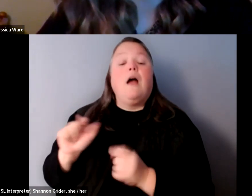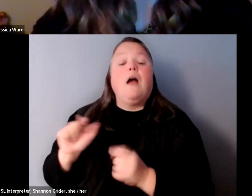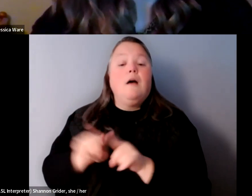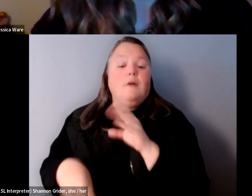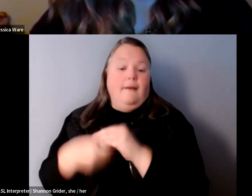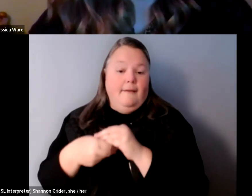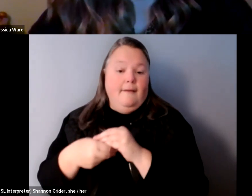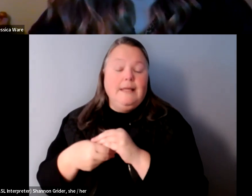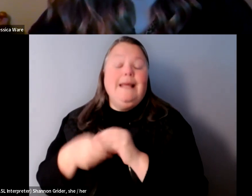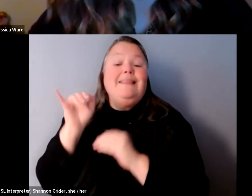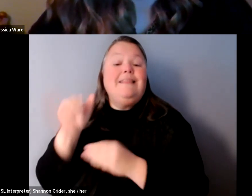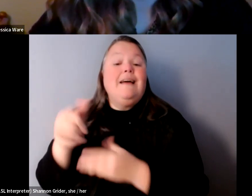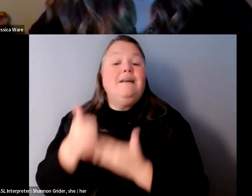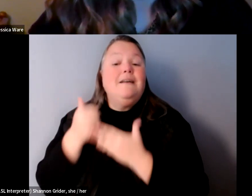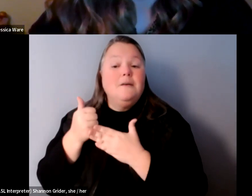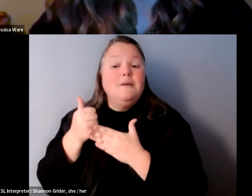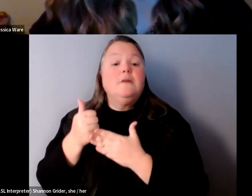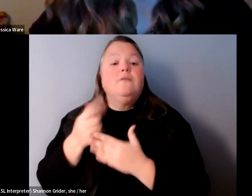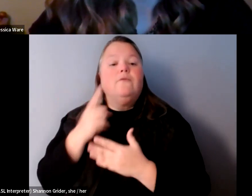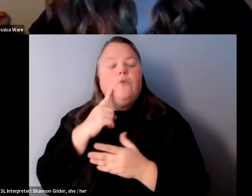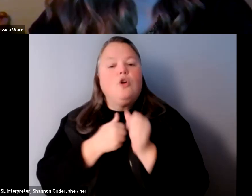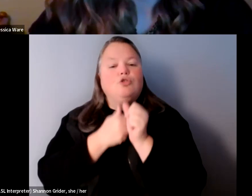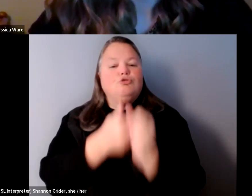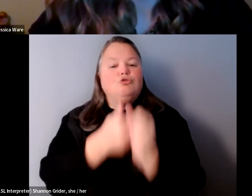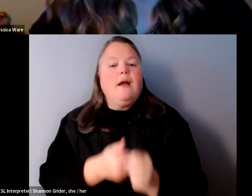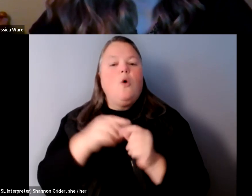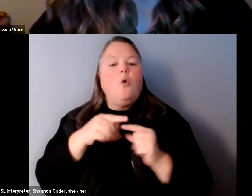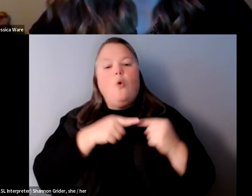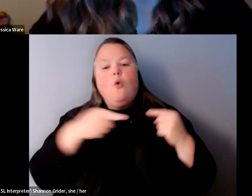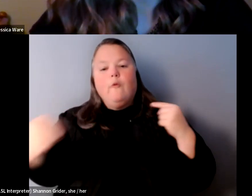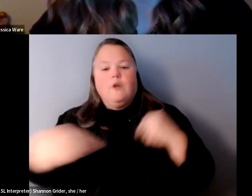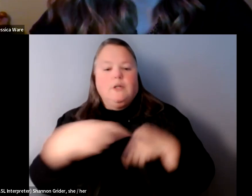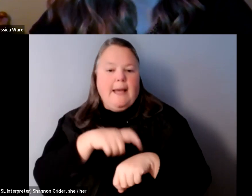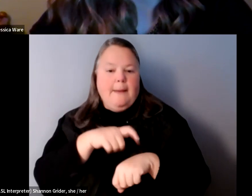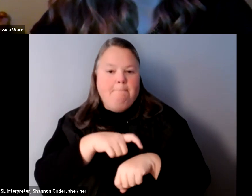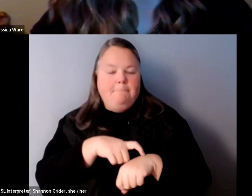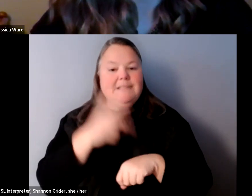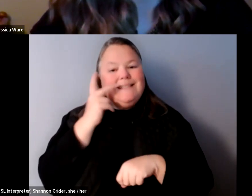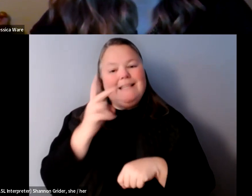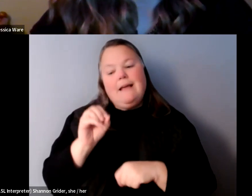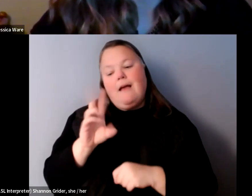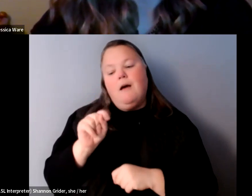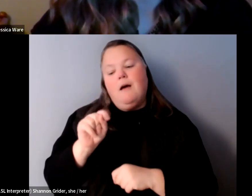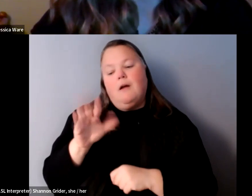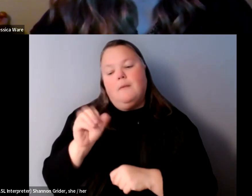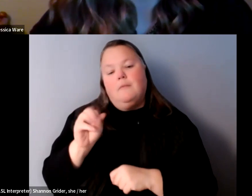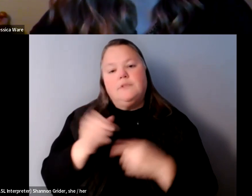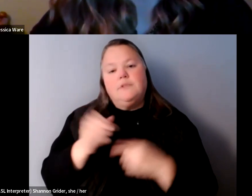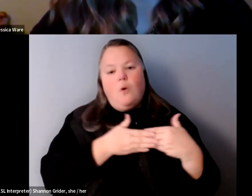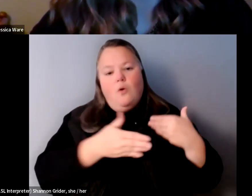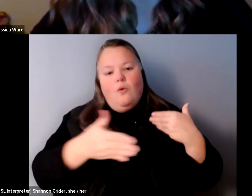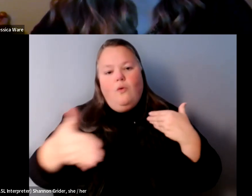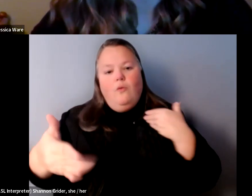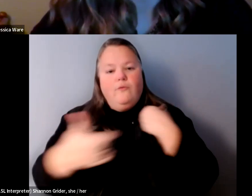it helped us to be able to track these customers over time, right? Like the outcomes that you see over time or something that's a big